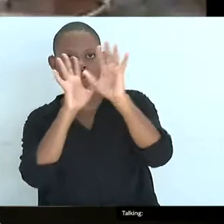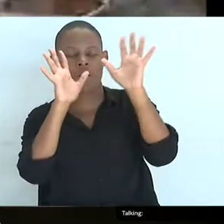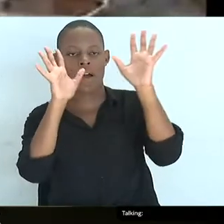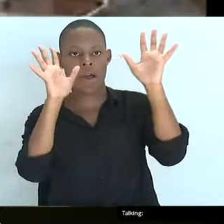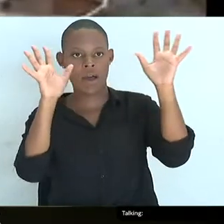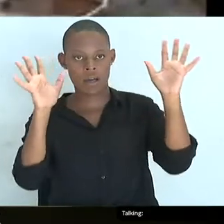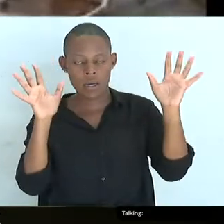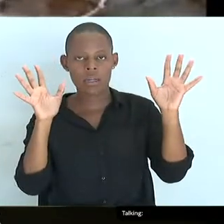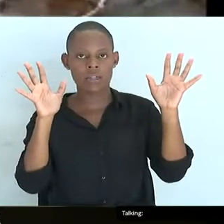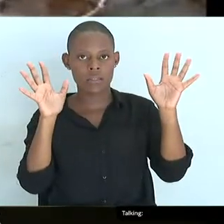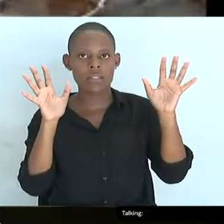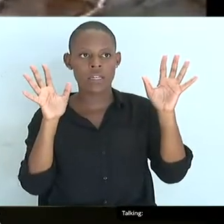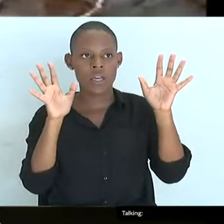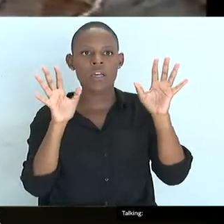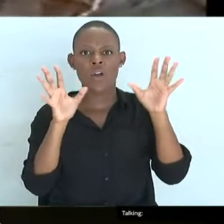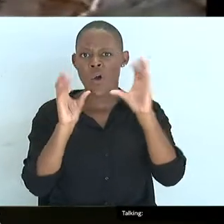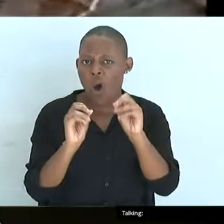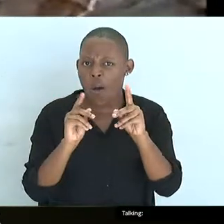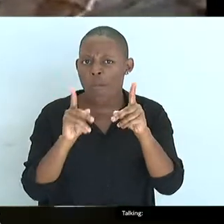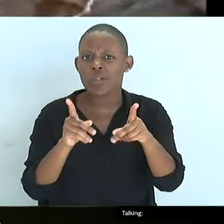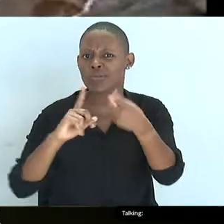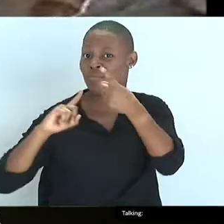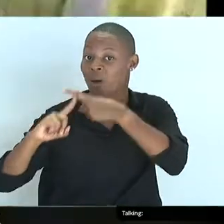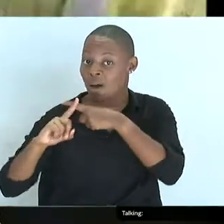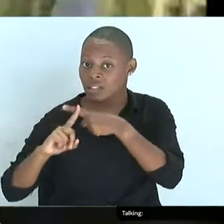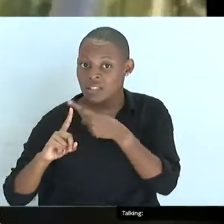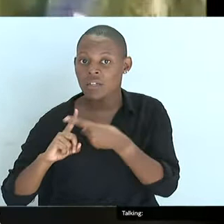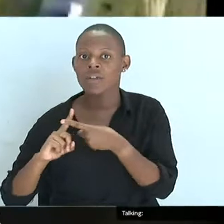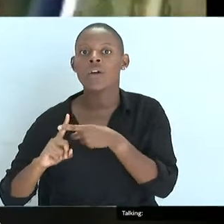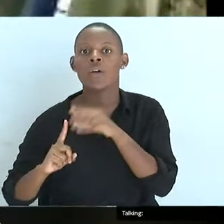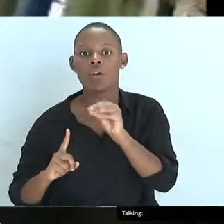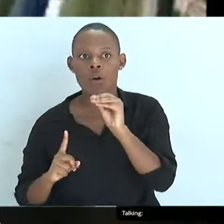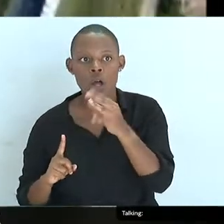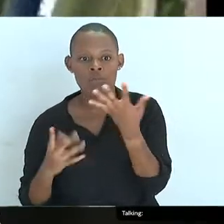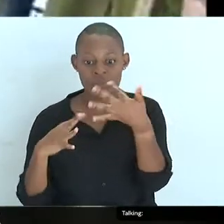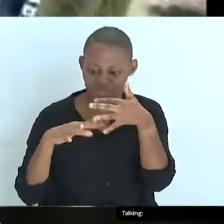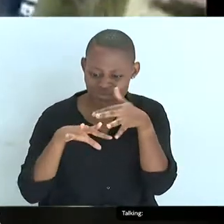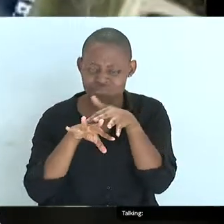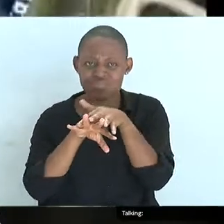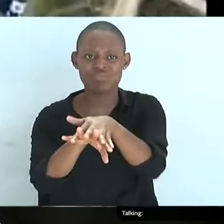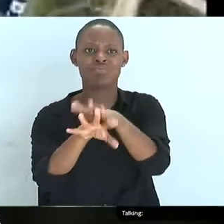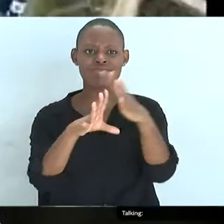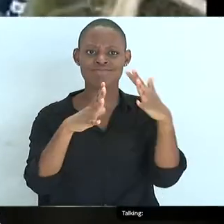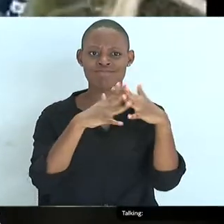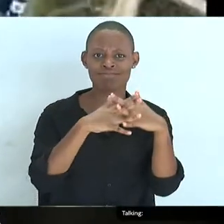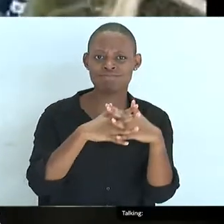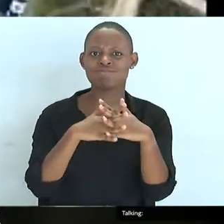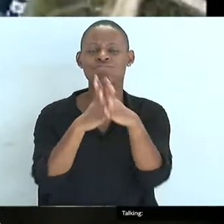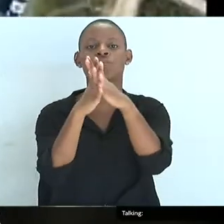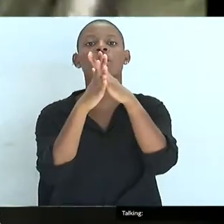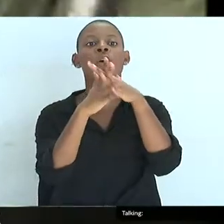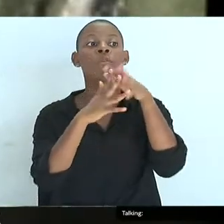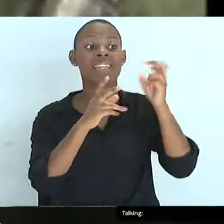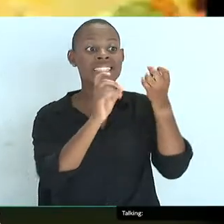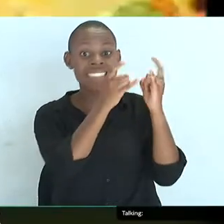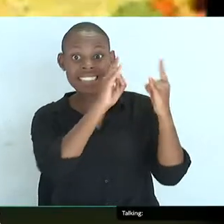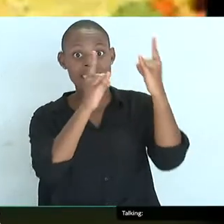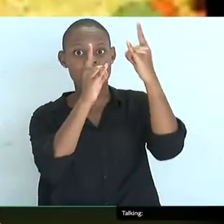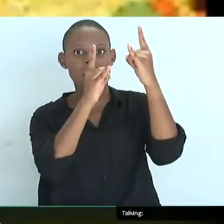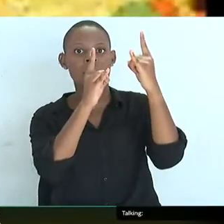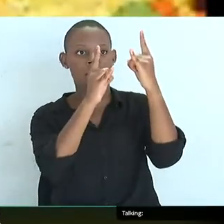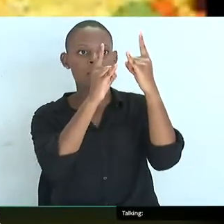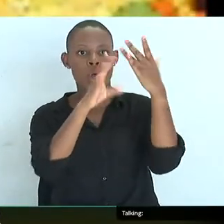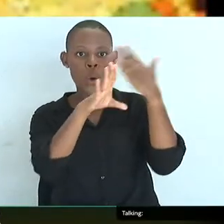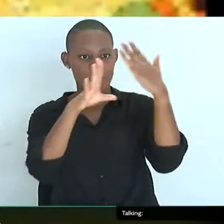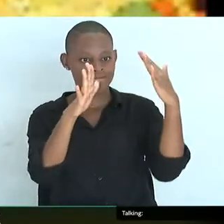black industrialists creating connected, cohesive coastal cities. 8 of the